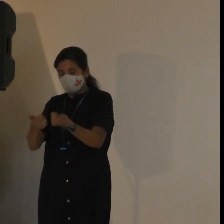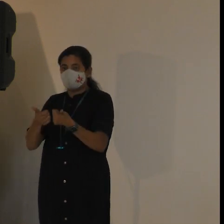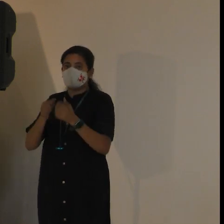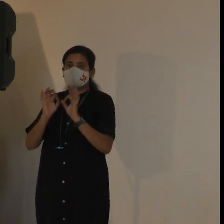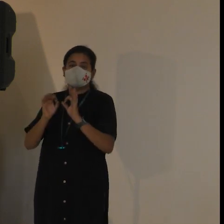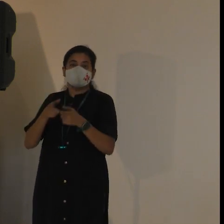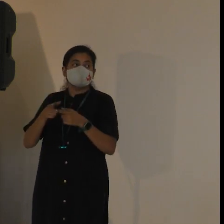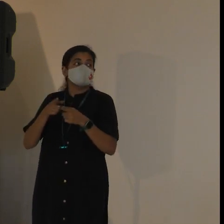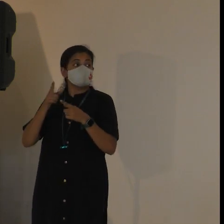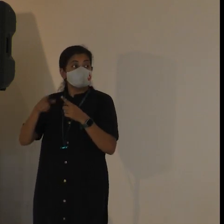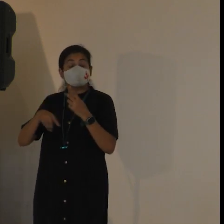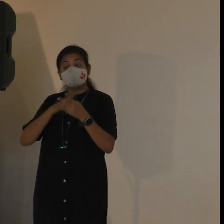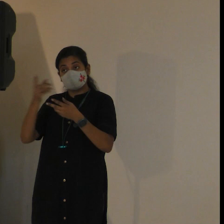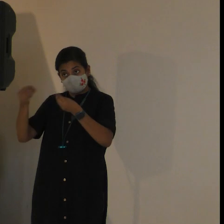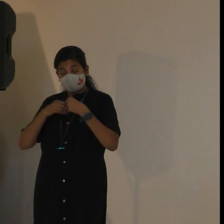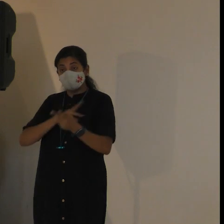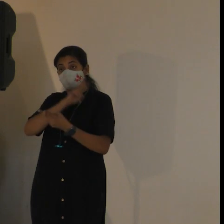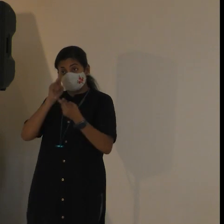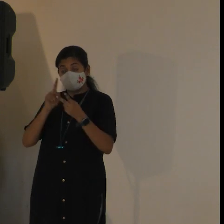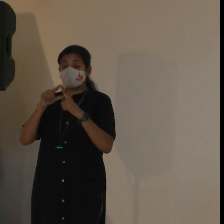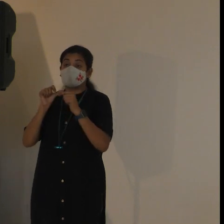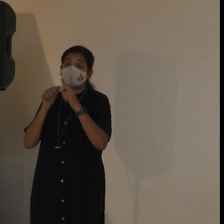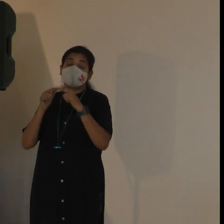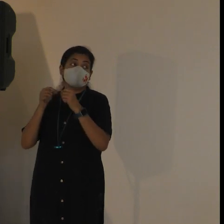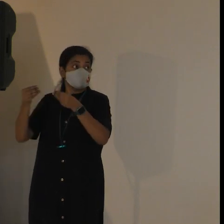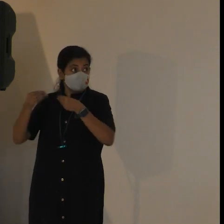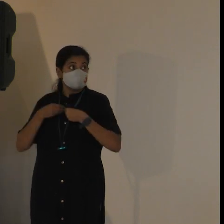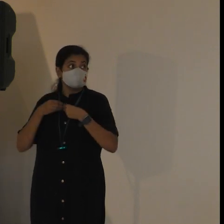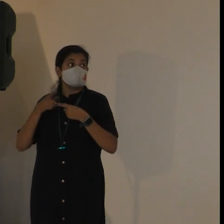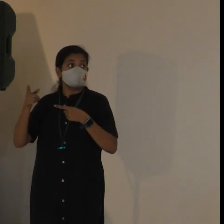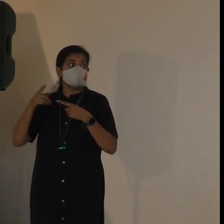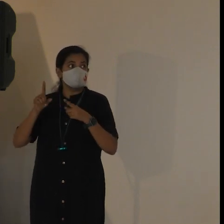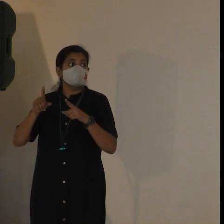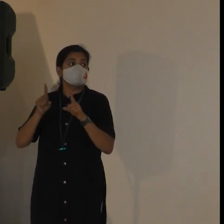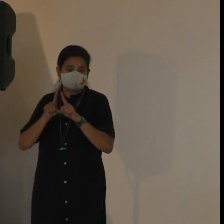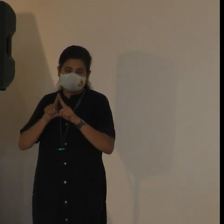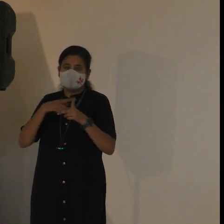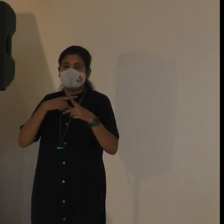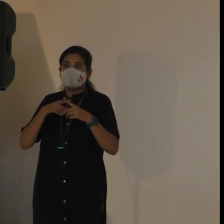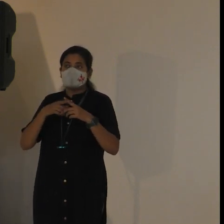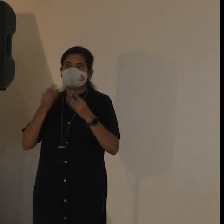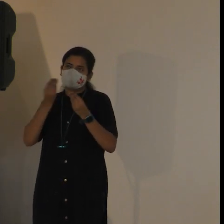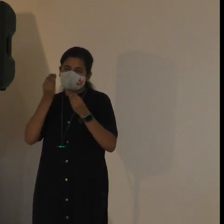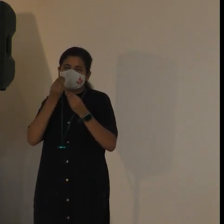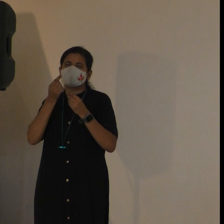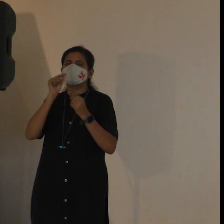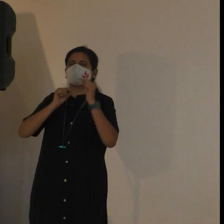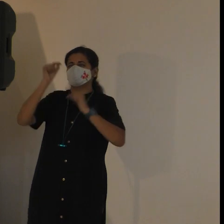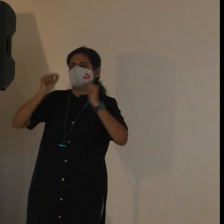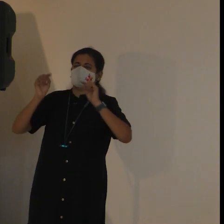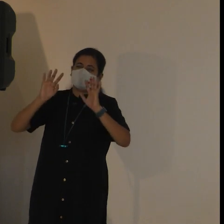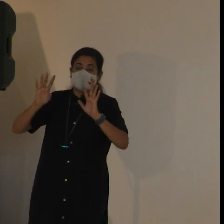making very accurate, what should I say? I don't want to call them assumptions, but accurate readings of the objects based